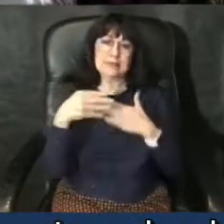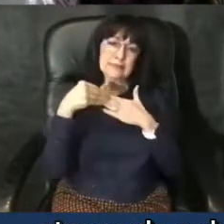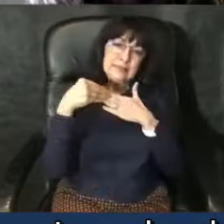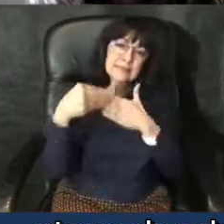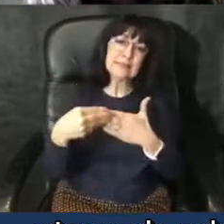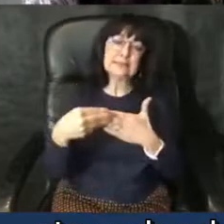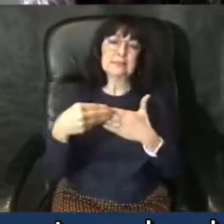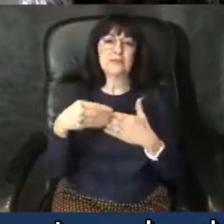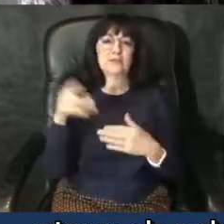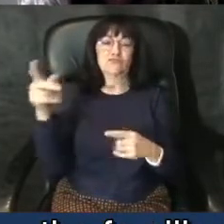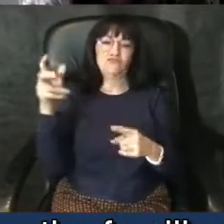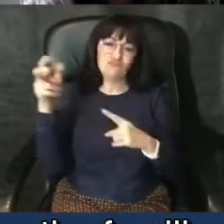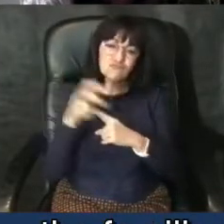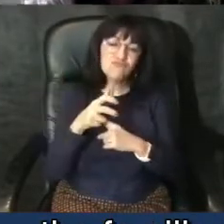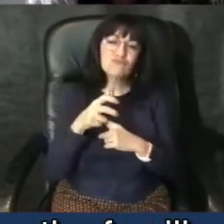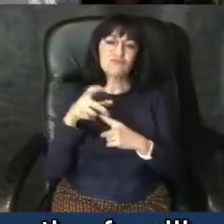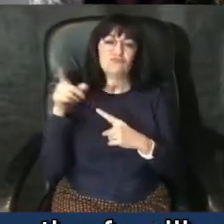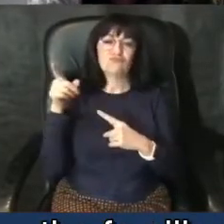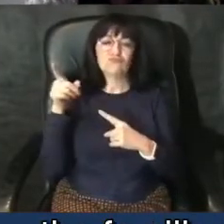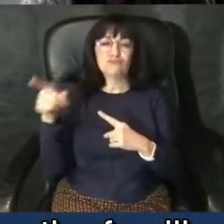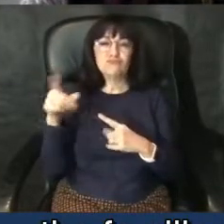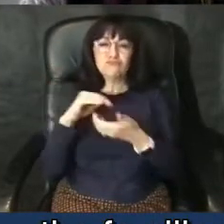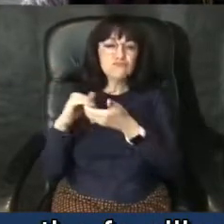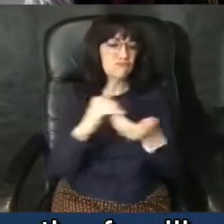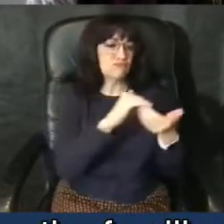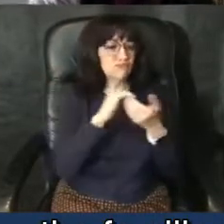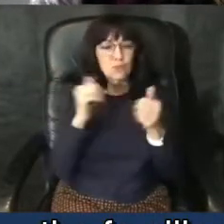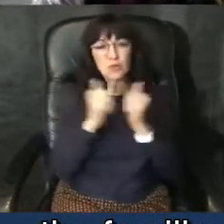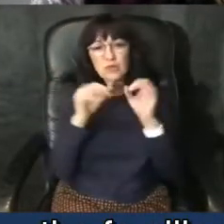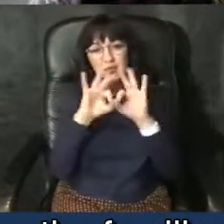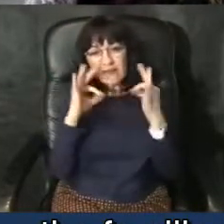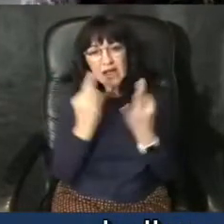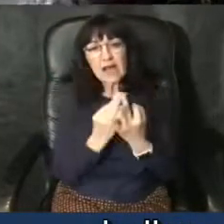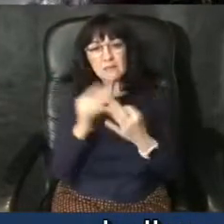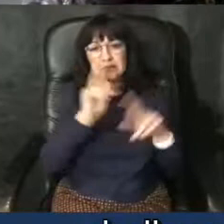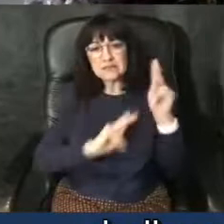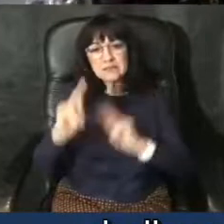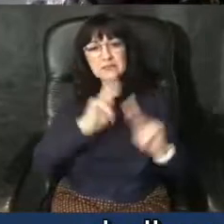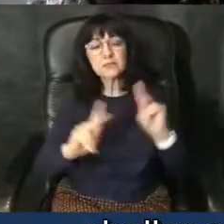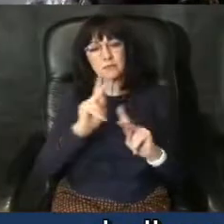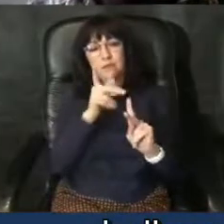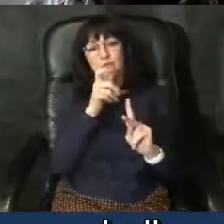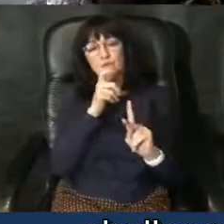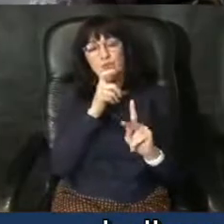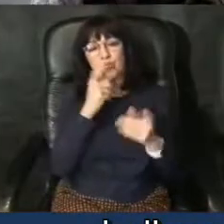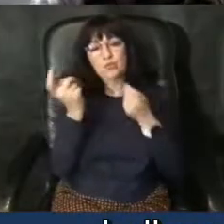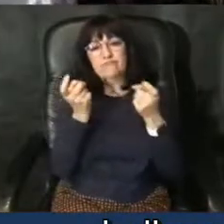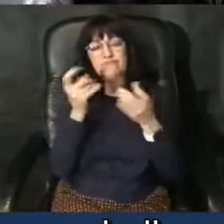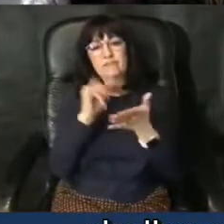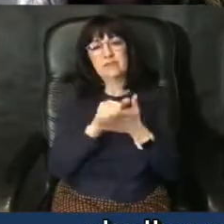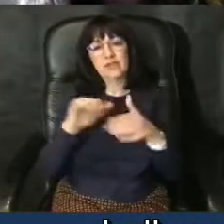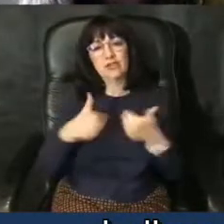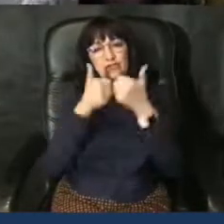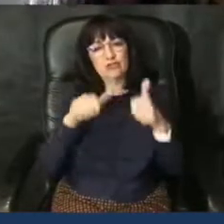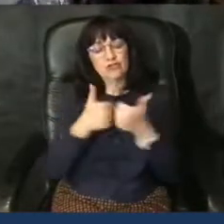for substance use disorder and the families and individuals who are dealing with these challenges in our state. So thank you,